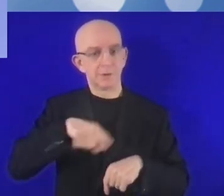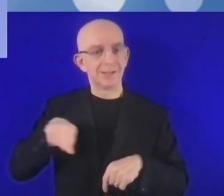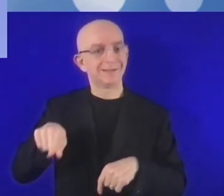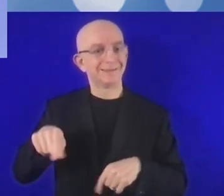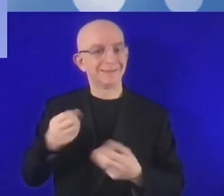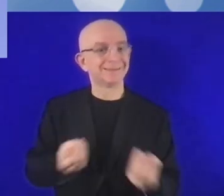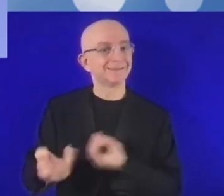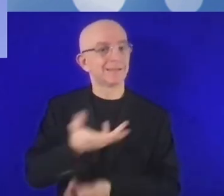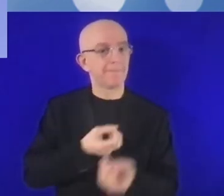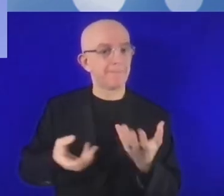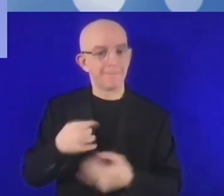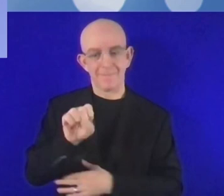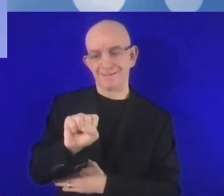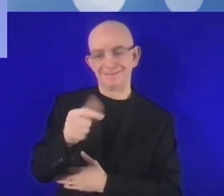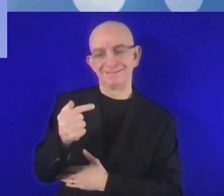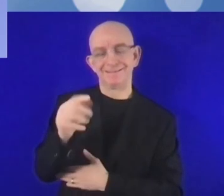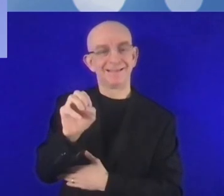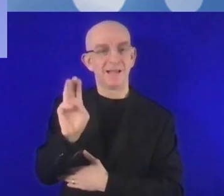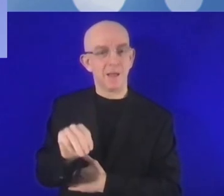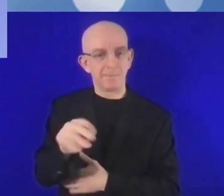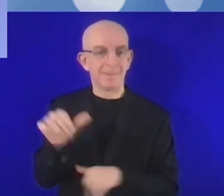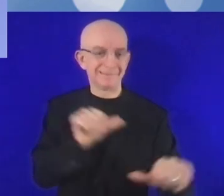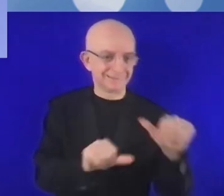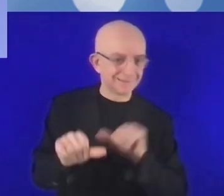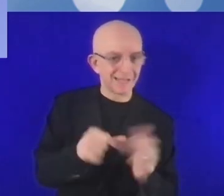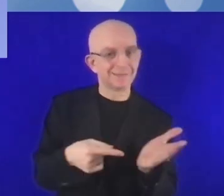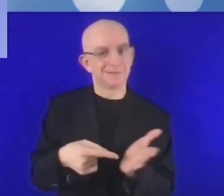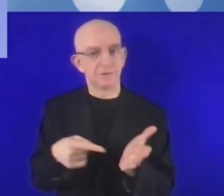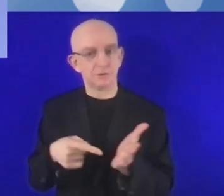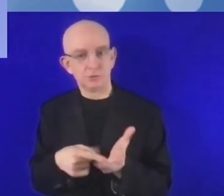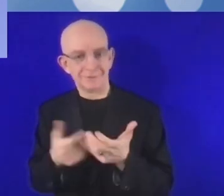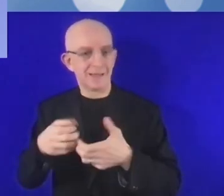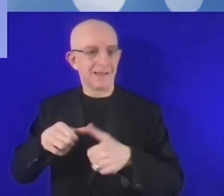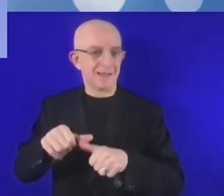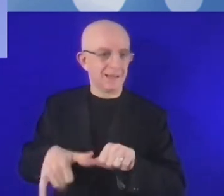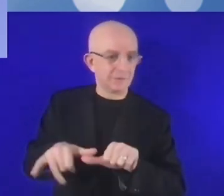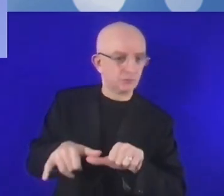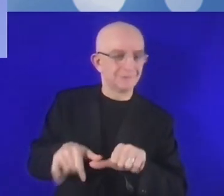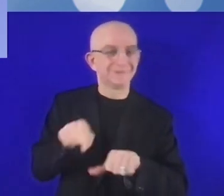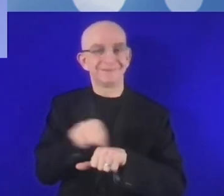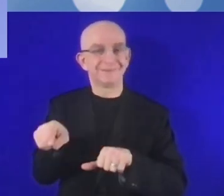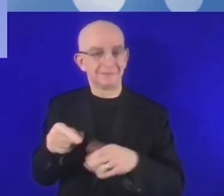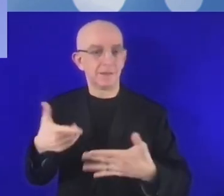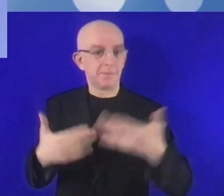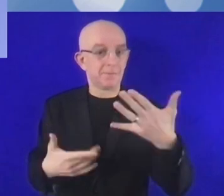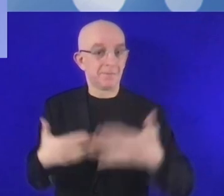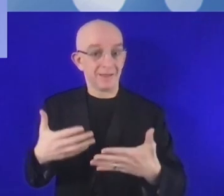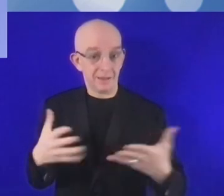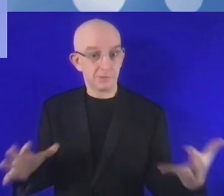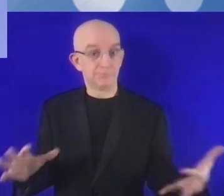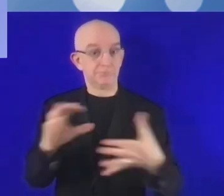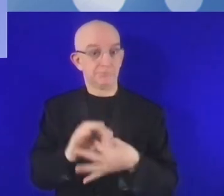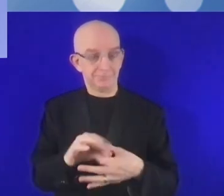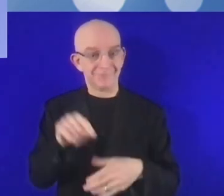Science, technology, engineering, arts, and math. So if you're a curious young person or an adult with